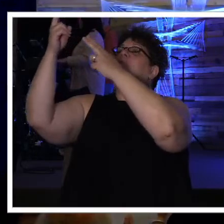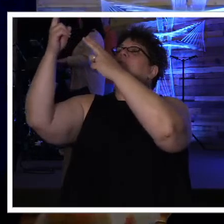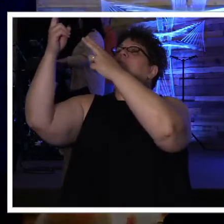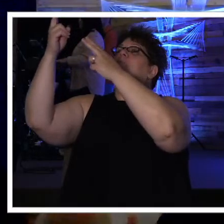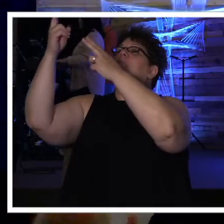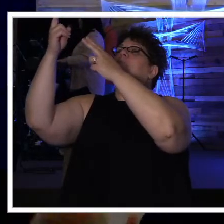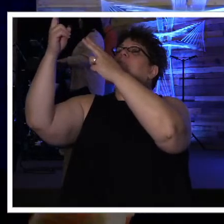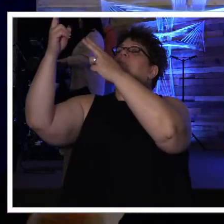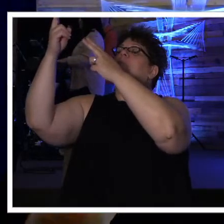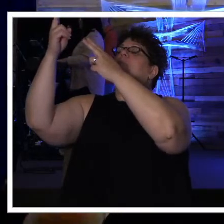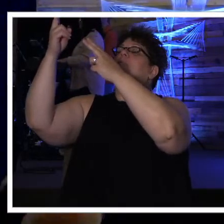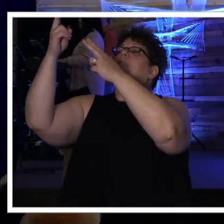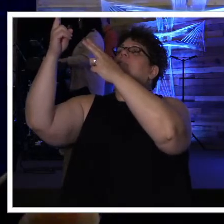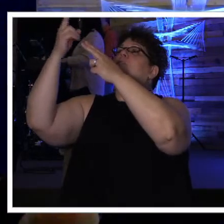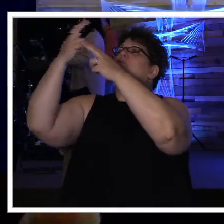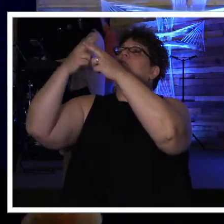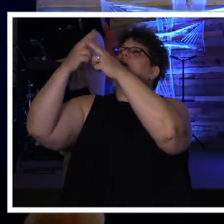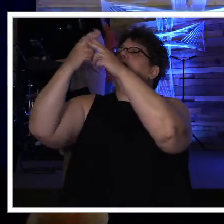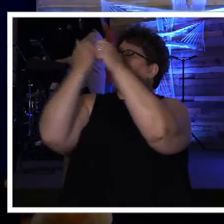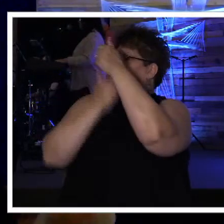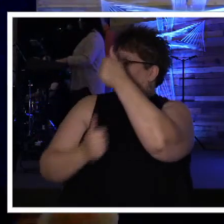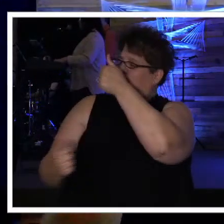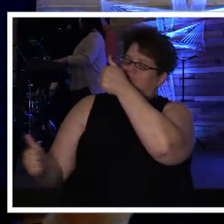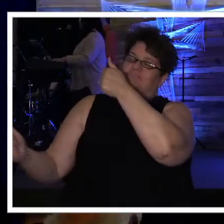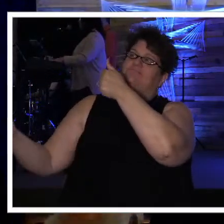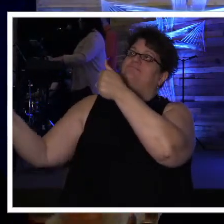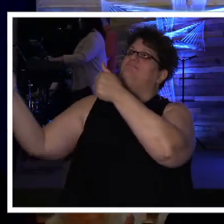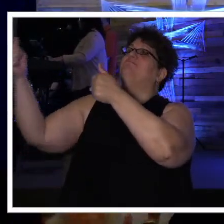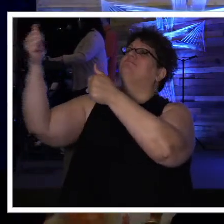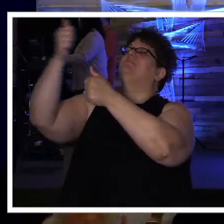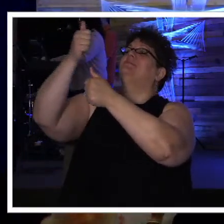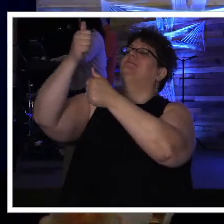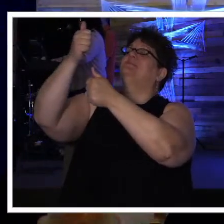We exalt the name that is above every name.